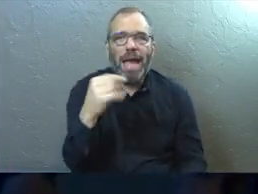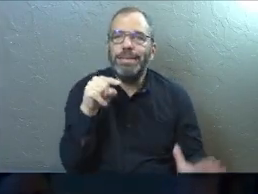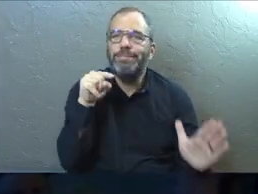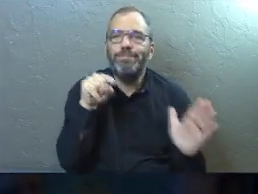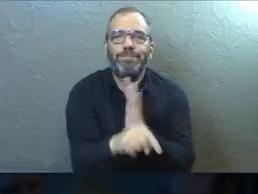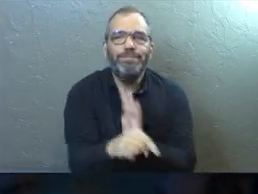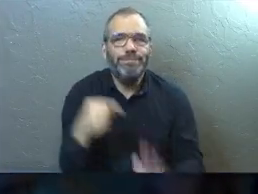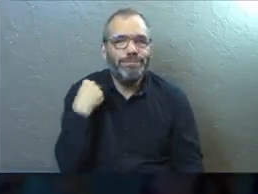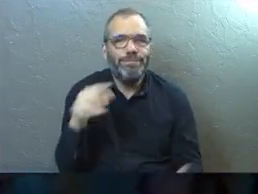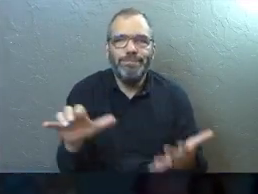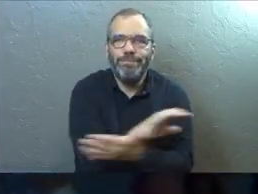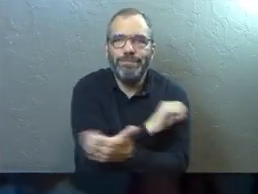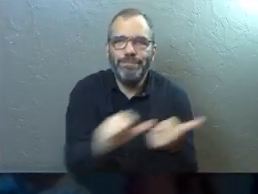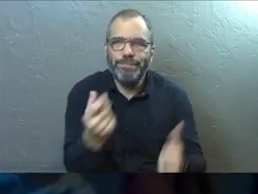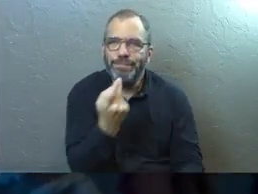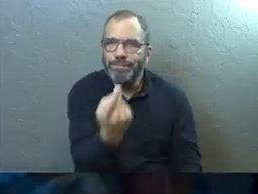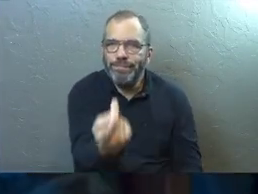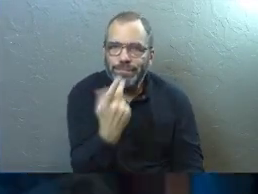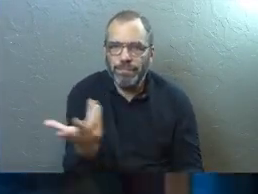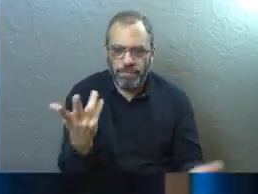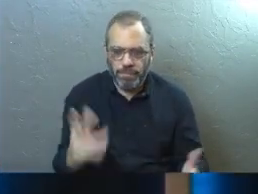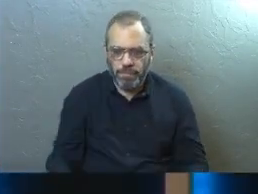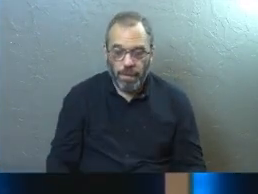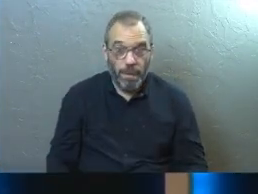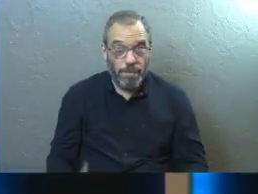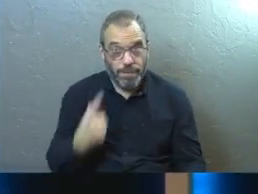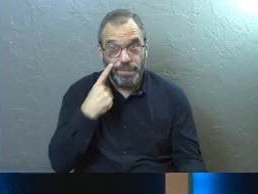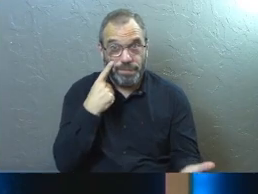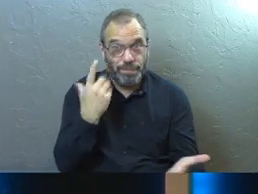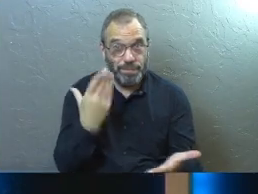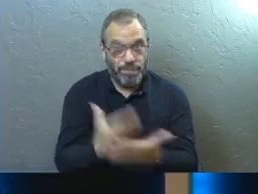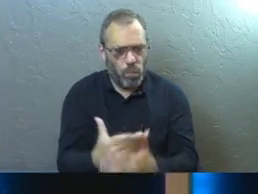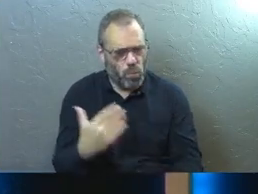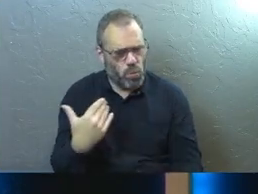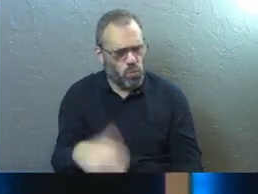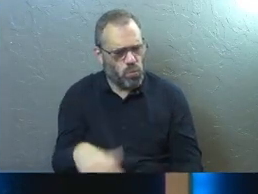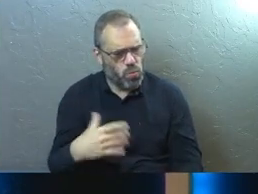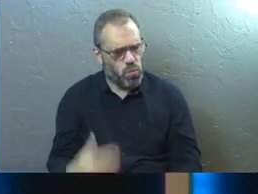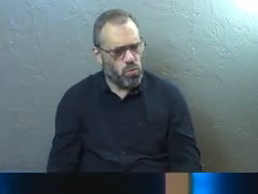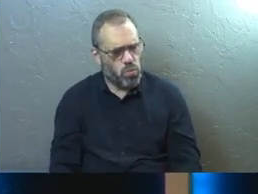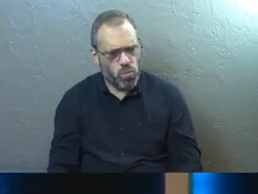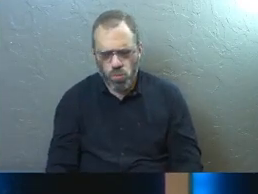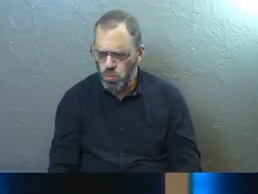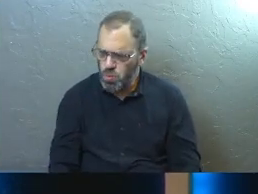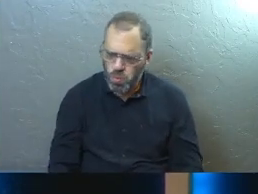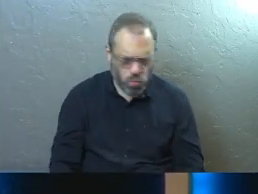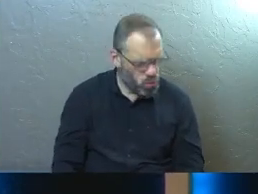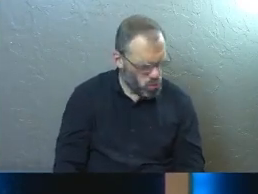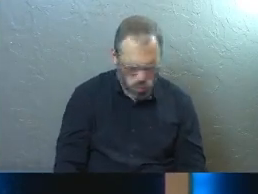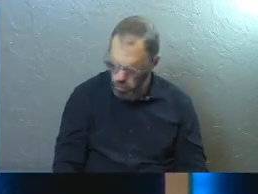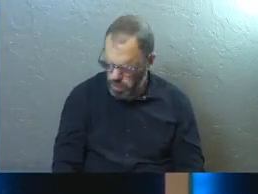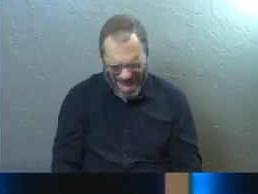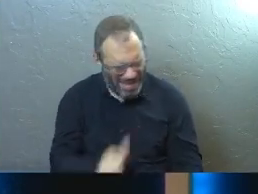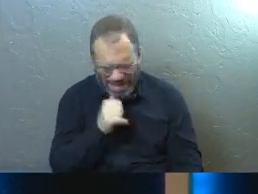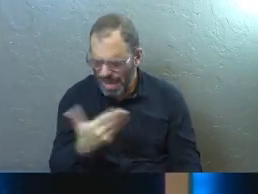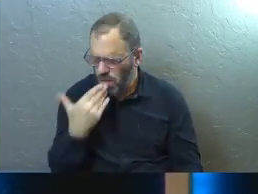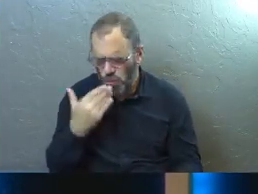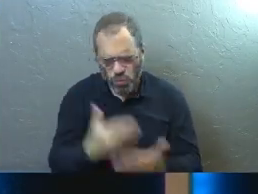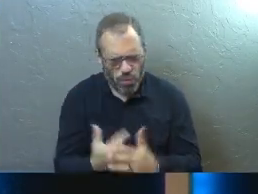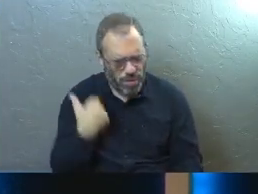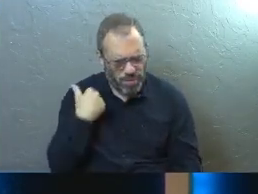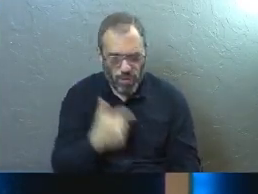killing us. It's killing us. And the evidence is so strong, it's overwhelming, that it's so not good for